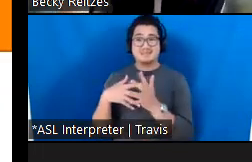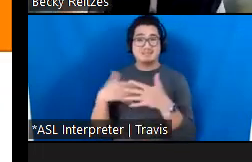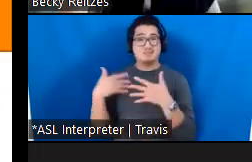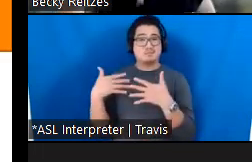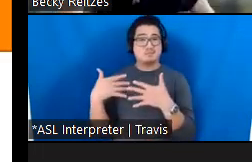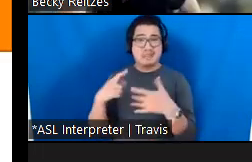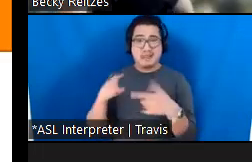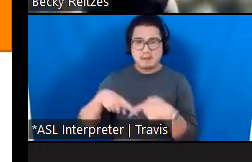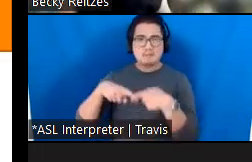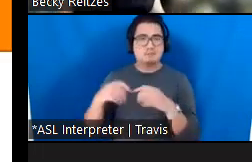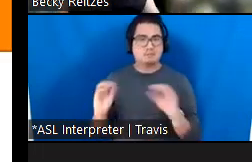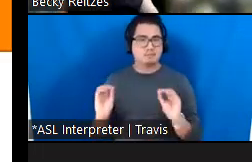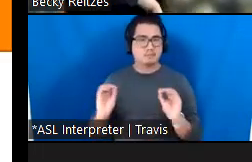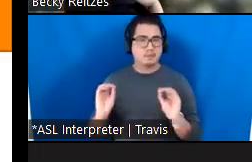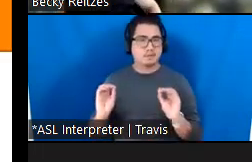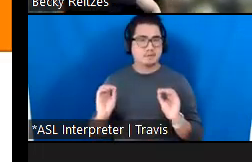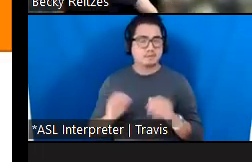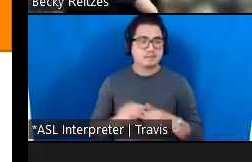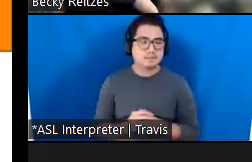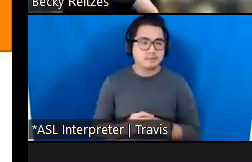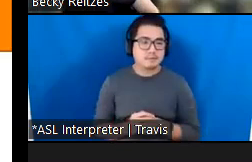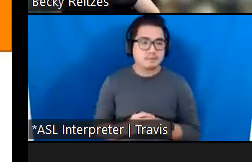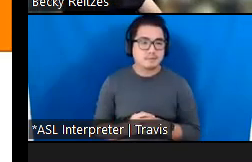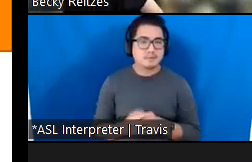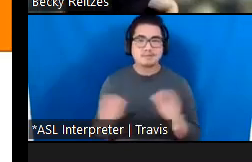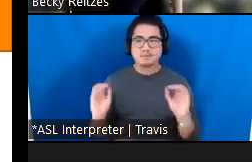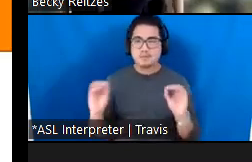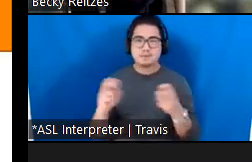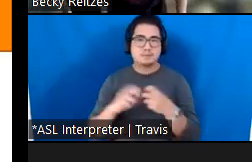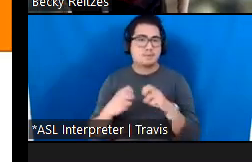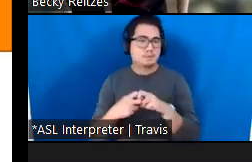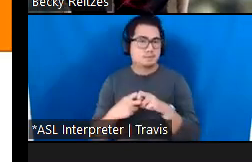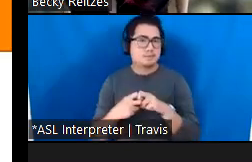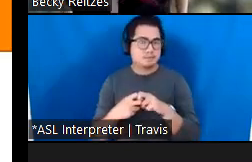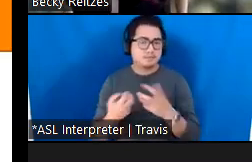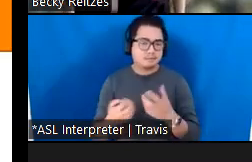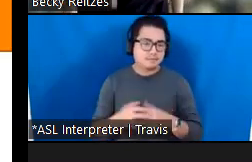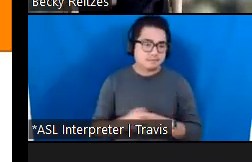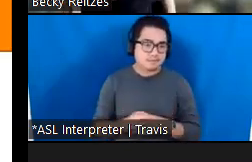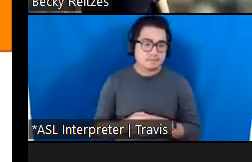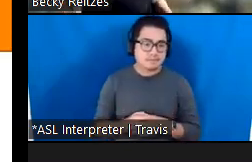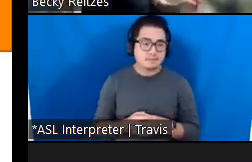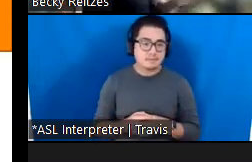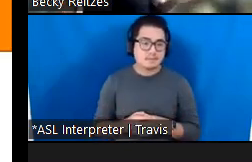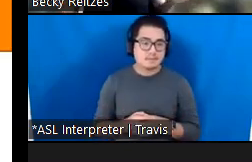negative reasons. There were no problems. Again, there's no